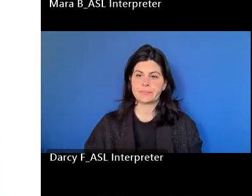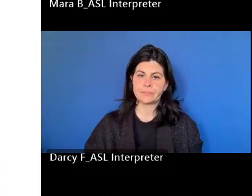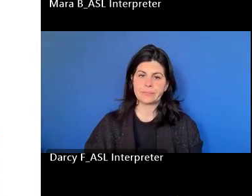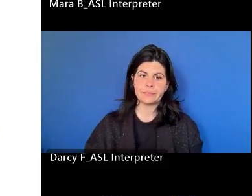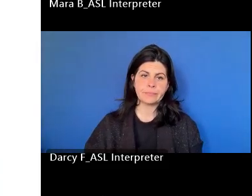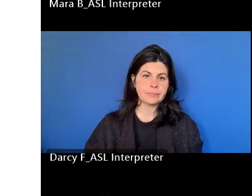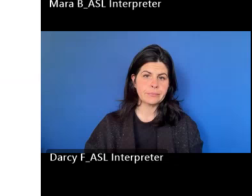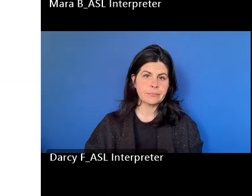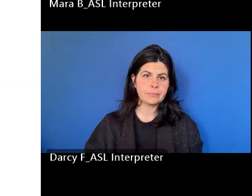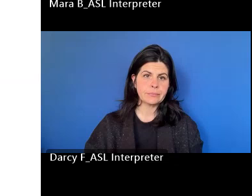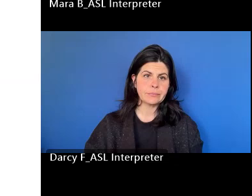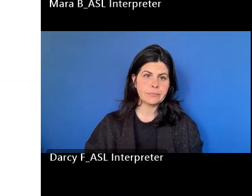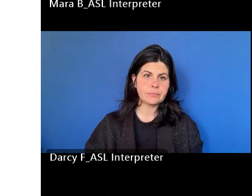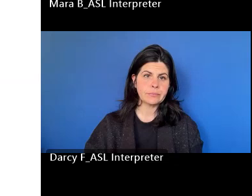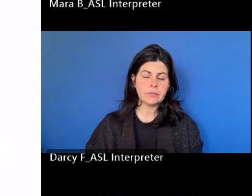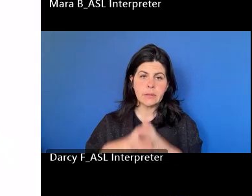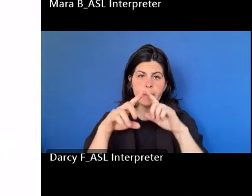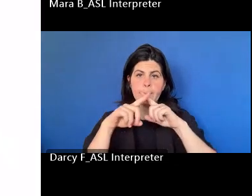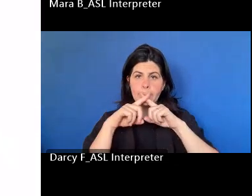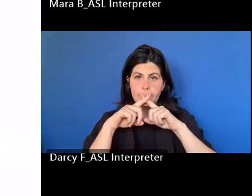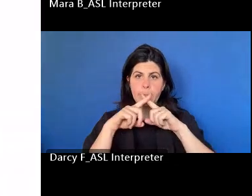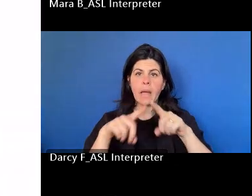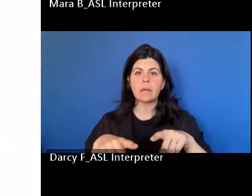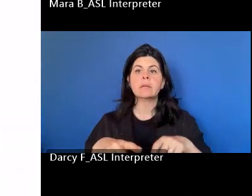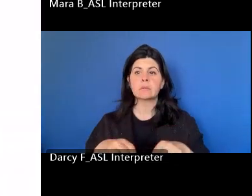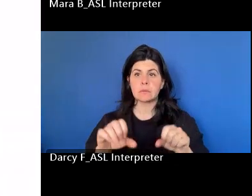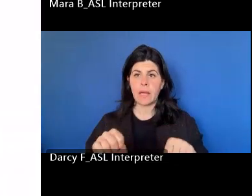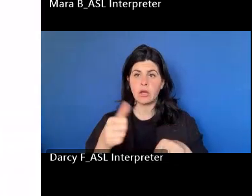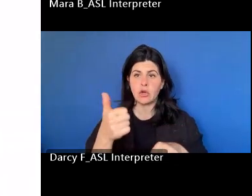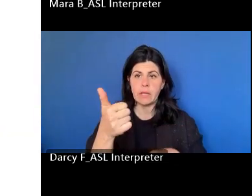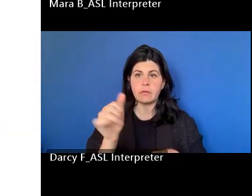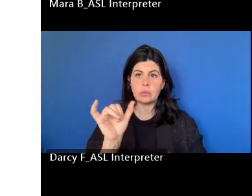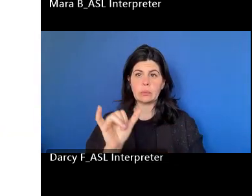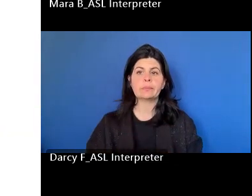You enabled your mic, you should be able to do it the same on your side.